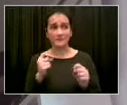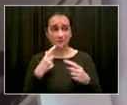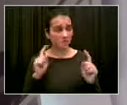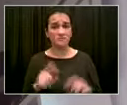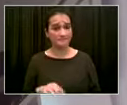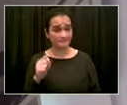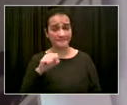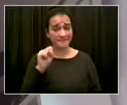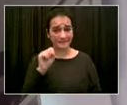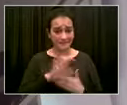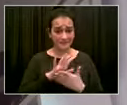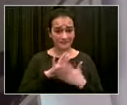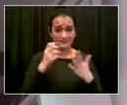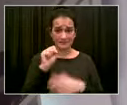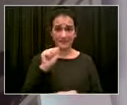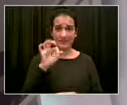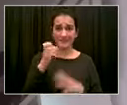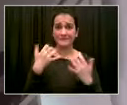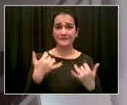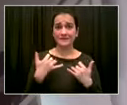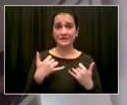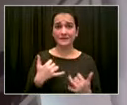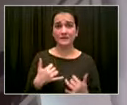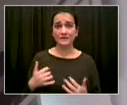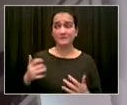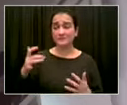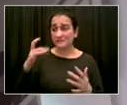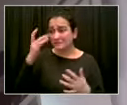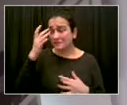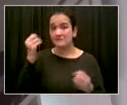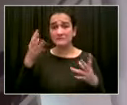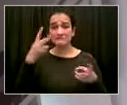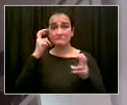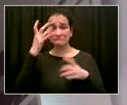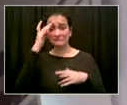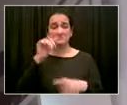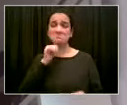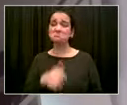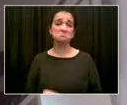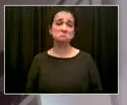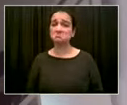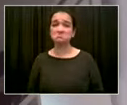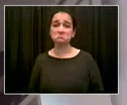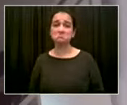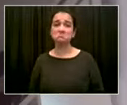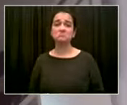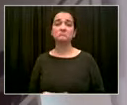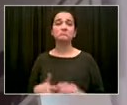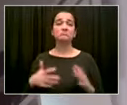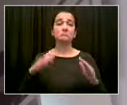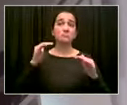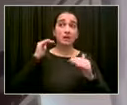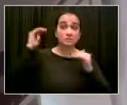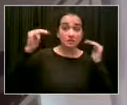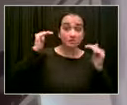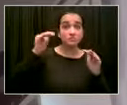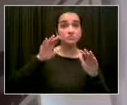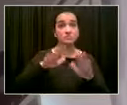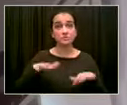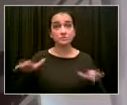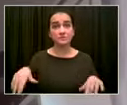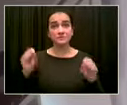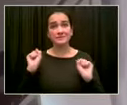them. As we all know, there are many ways that adults or children can get infected outside of the school system. So what we have control